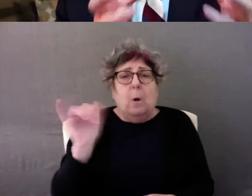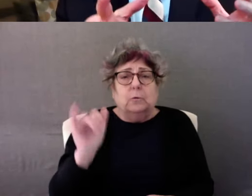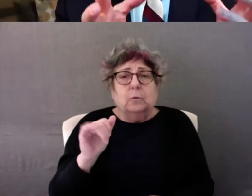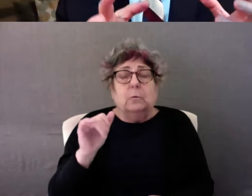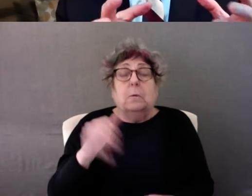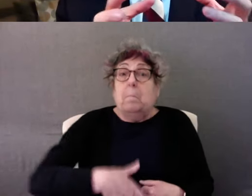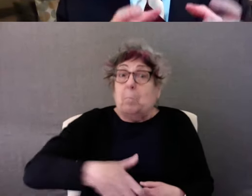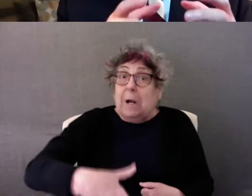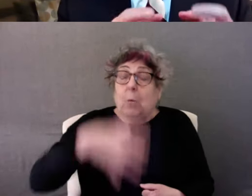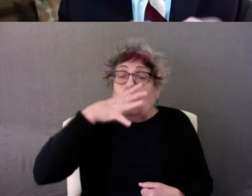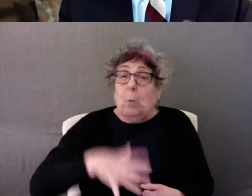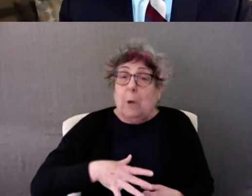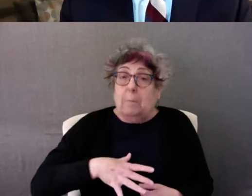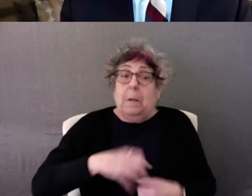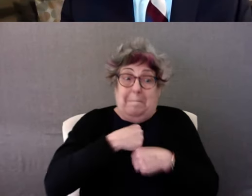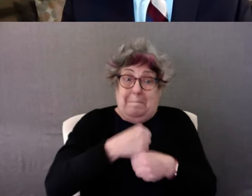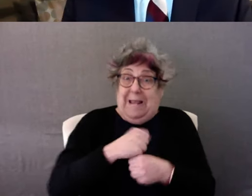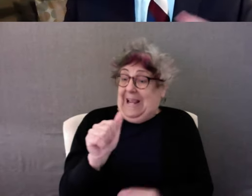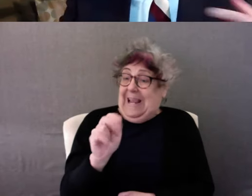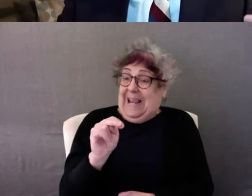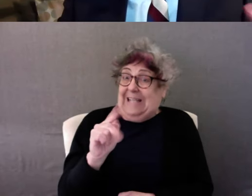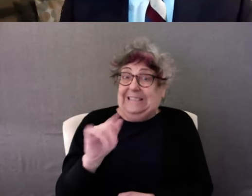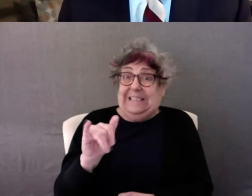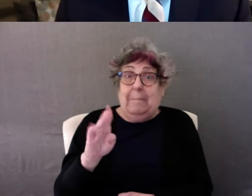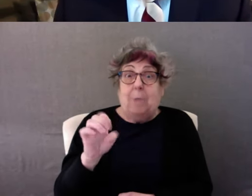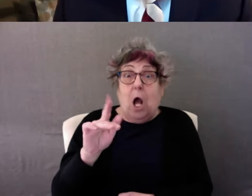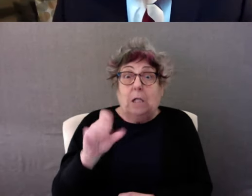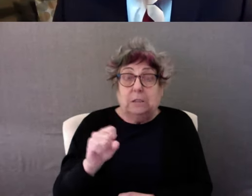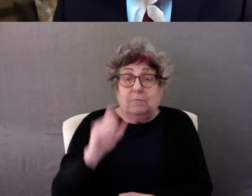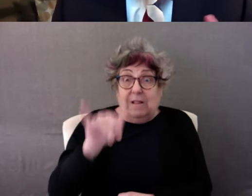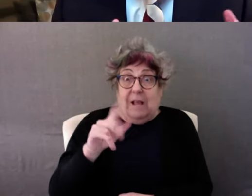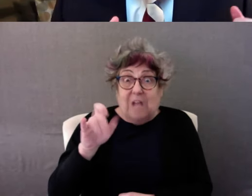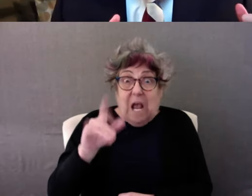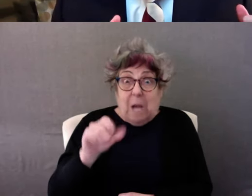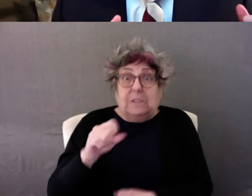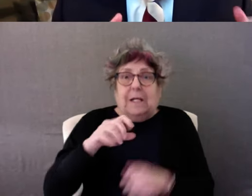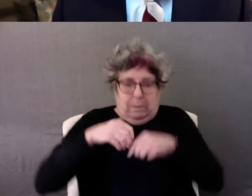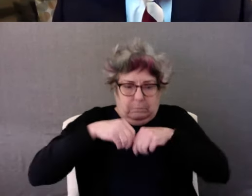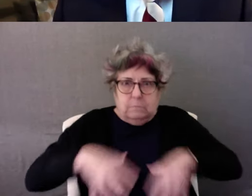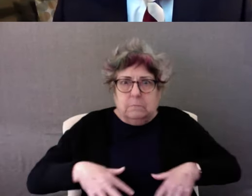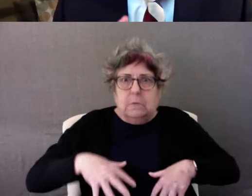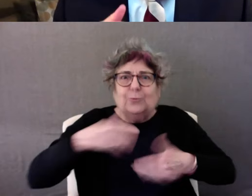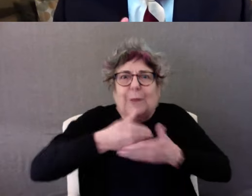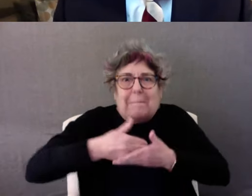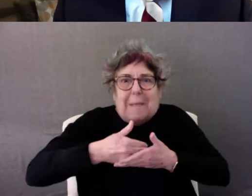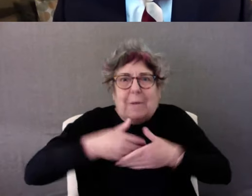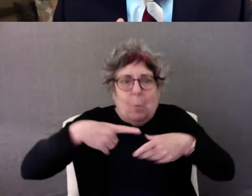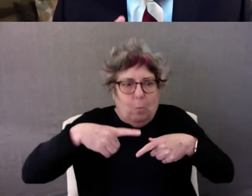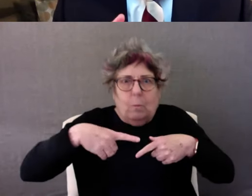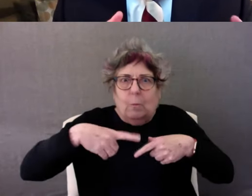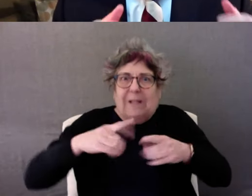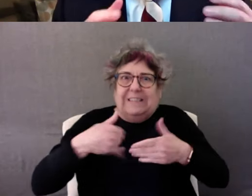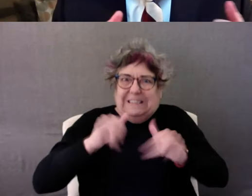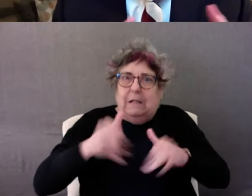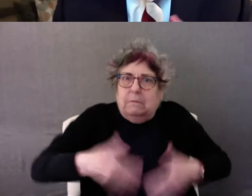make antibodies to the virus, they can transmit them to their baby while the baby's still in the uterus. So we do not think that